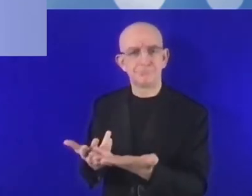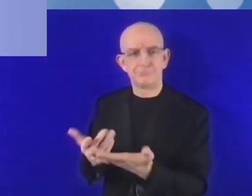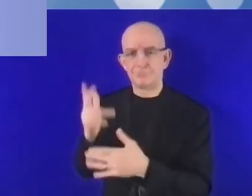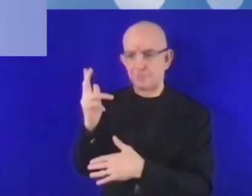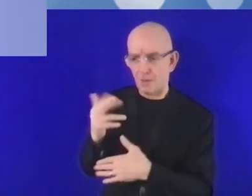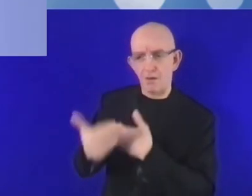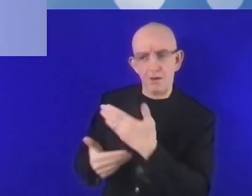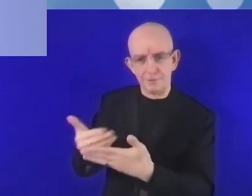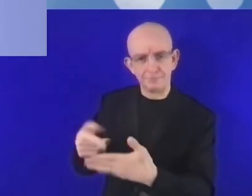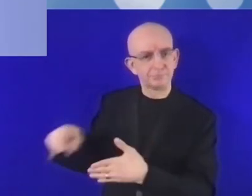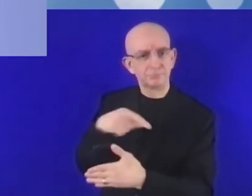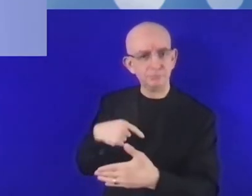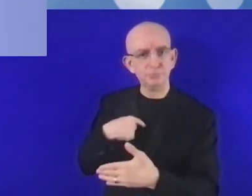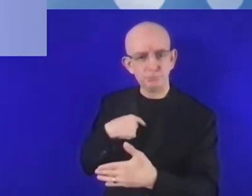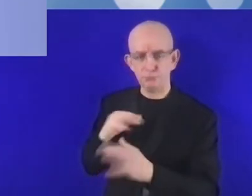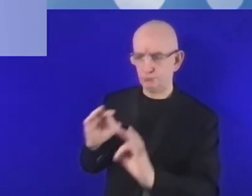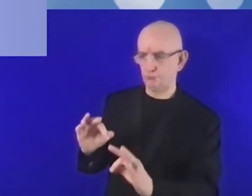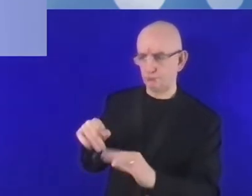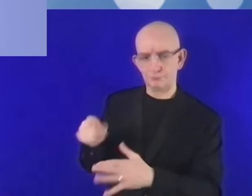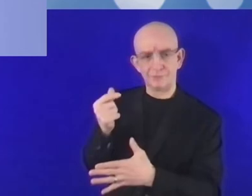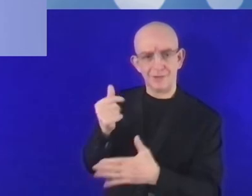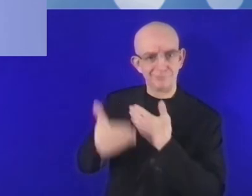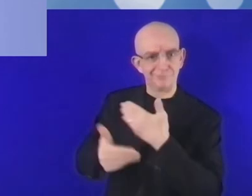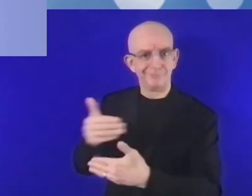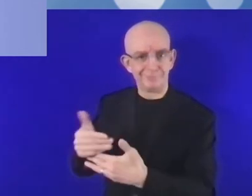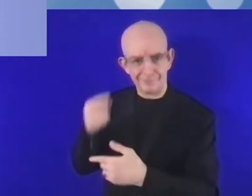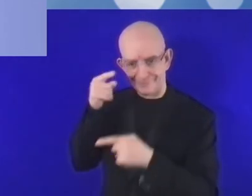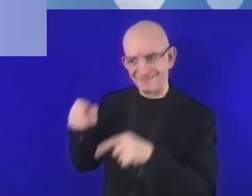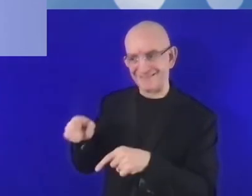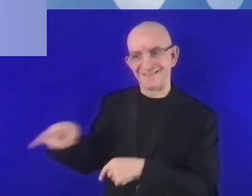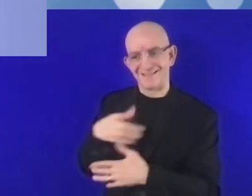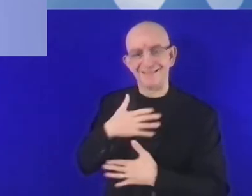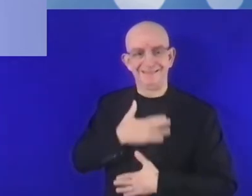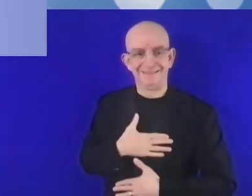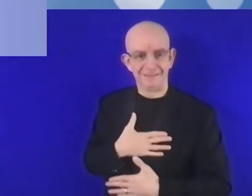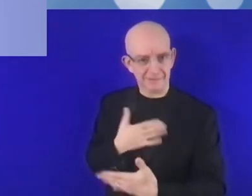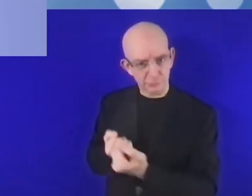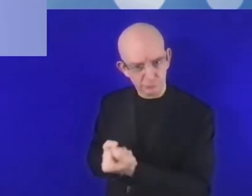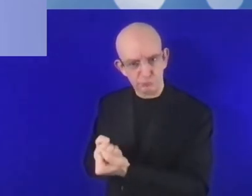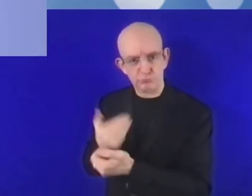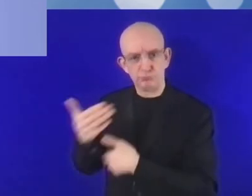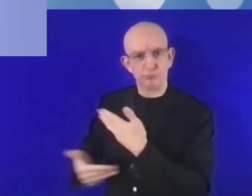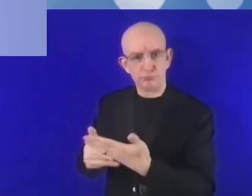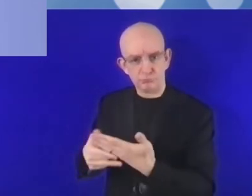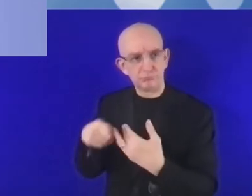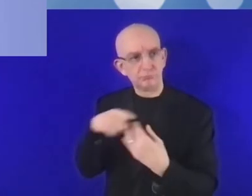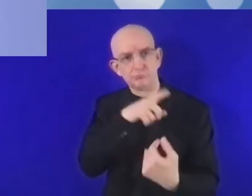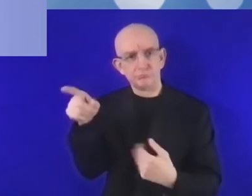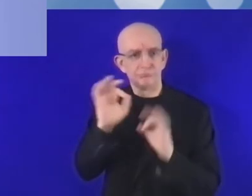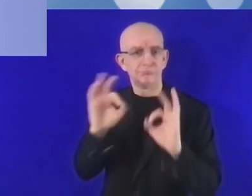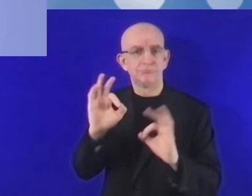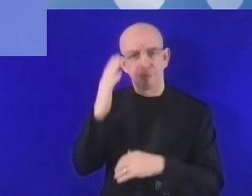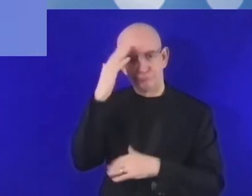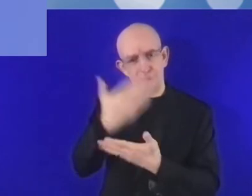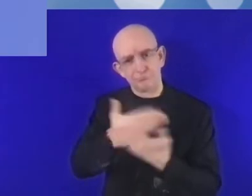from well-known companies and also we are supporting high-tech unicorns